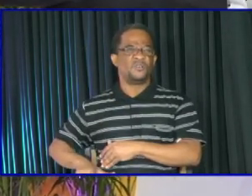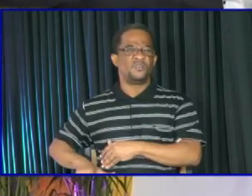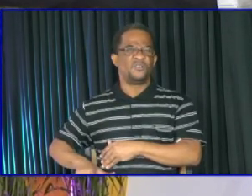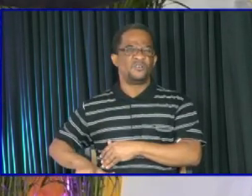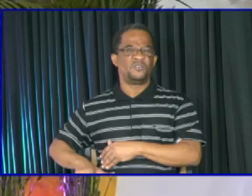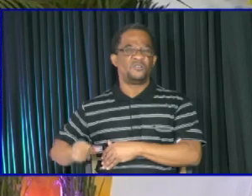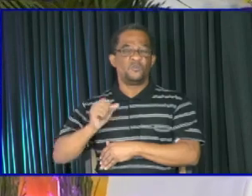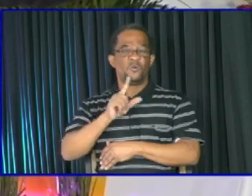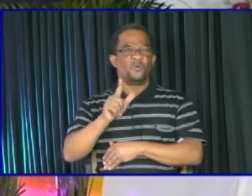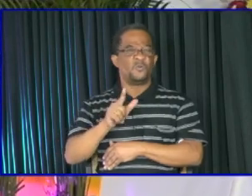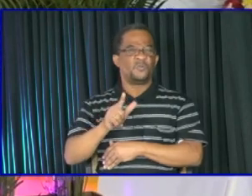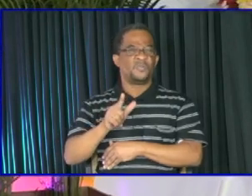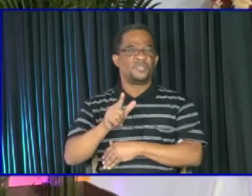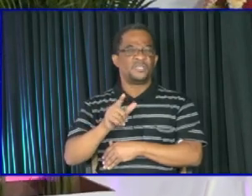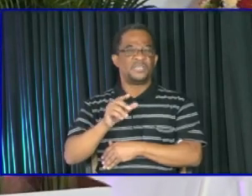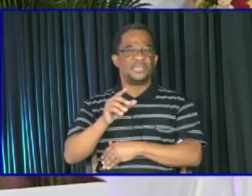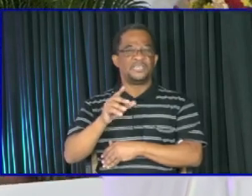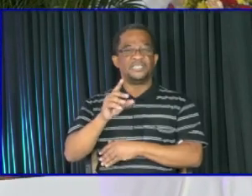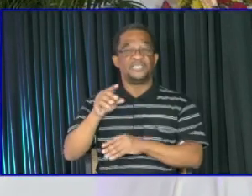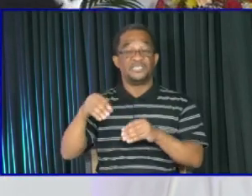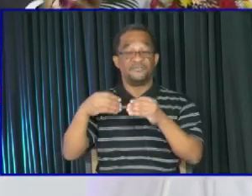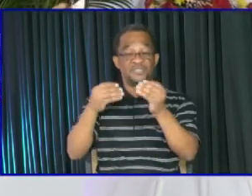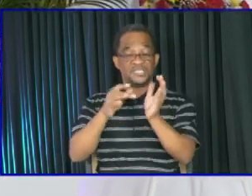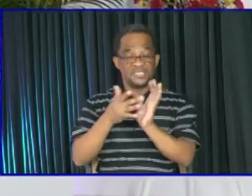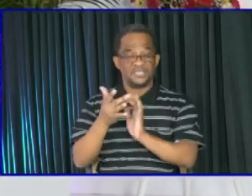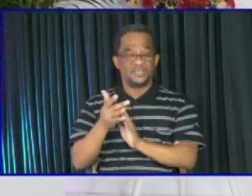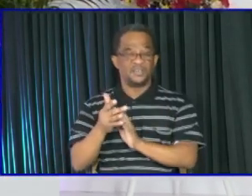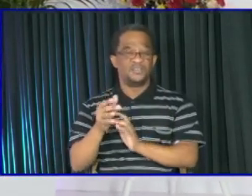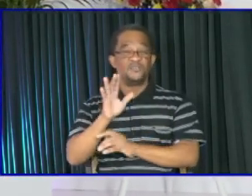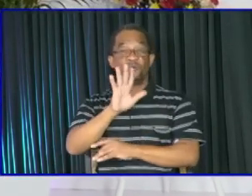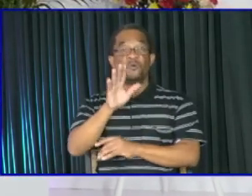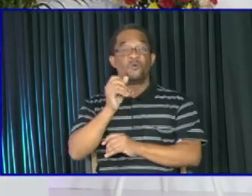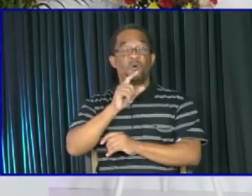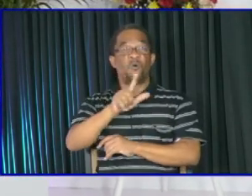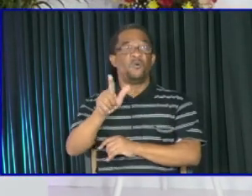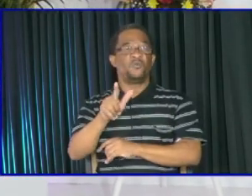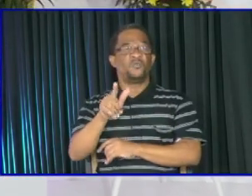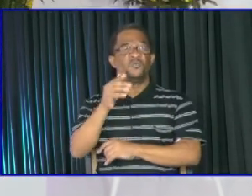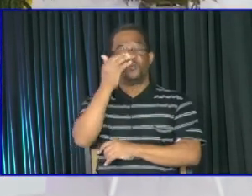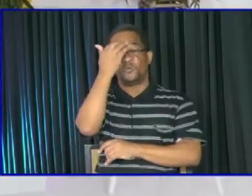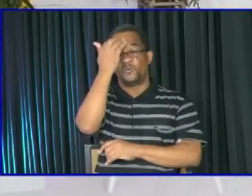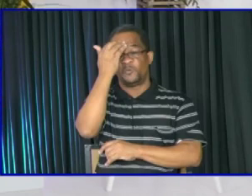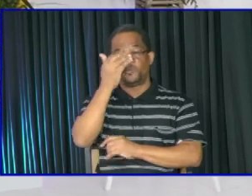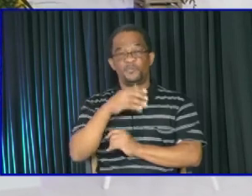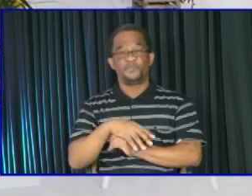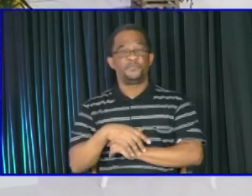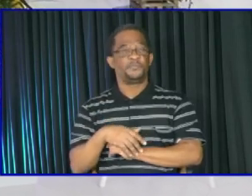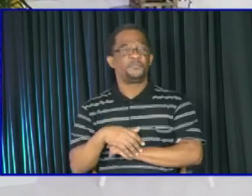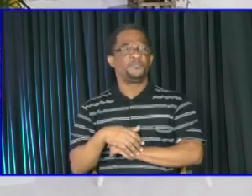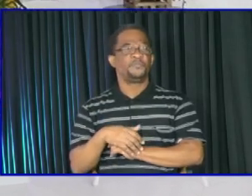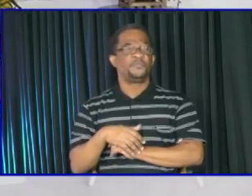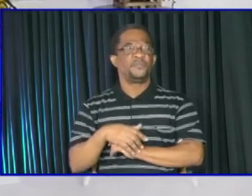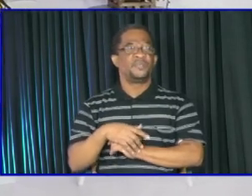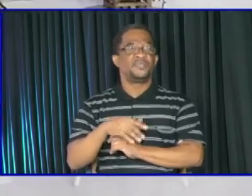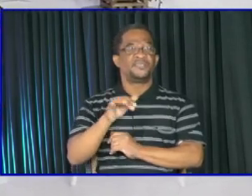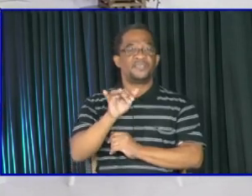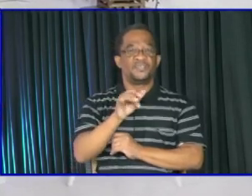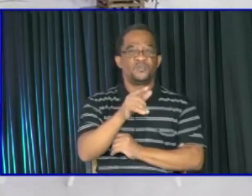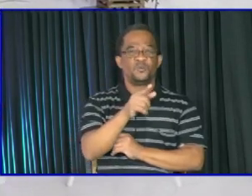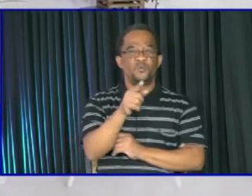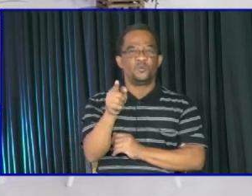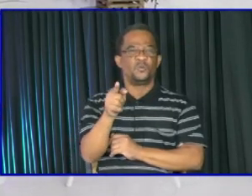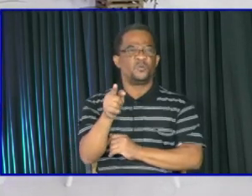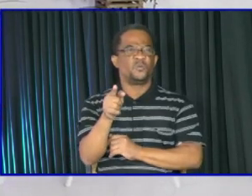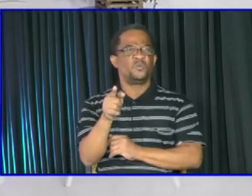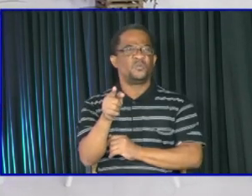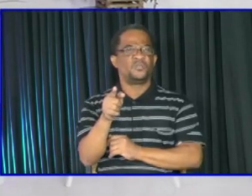all tonight. It's you giving Jesus your all because you know that you were on